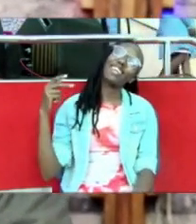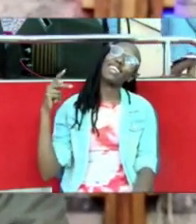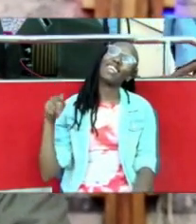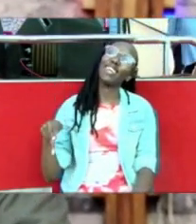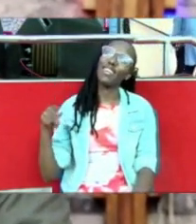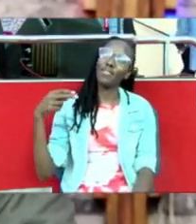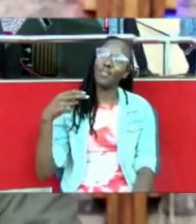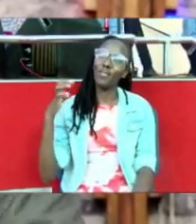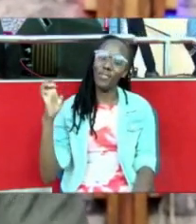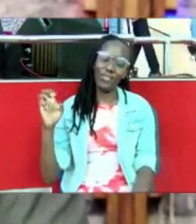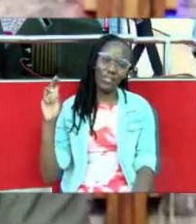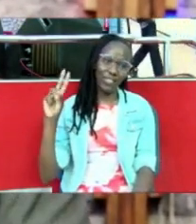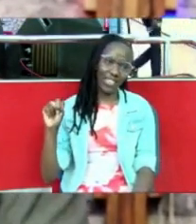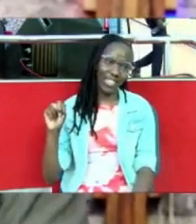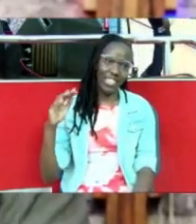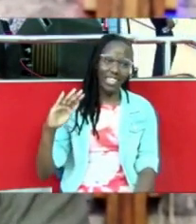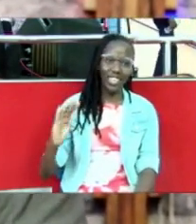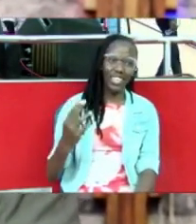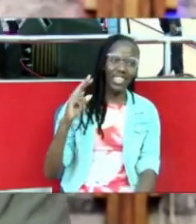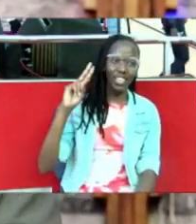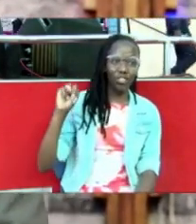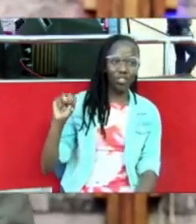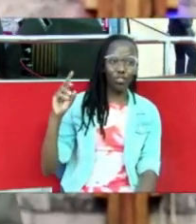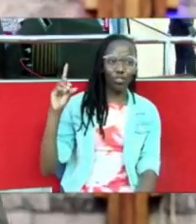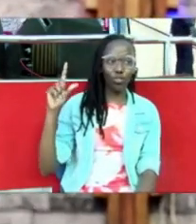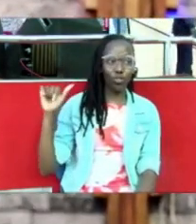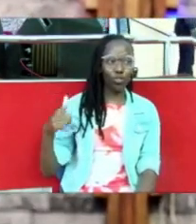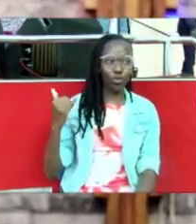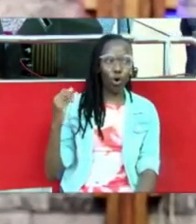And Christ is Lord and Savior of my life.